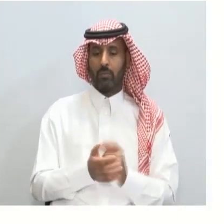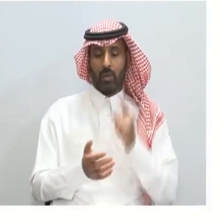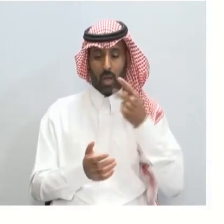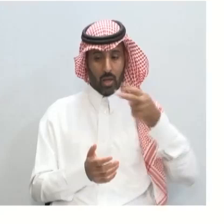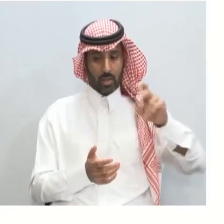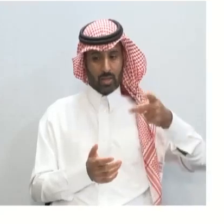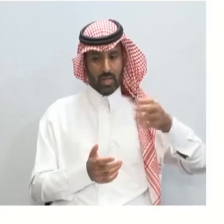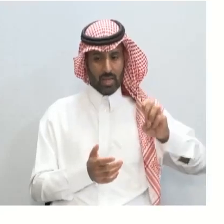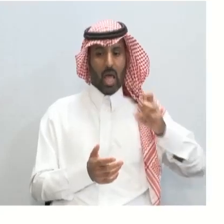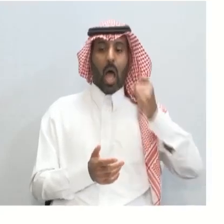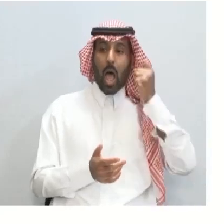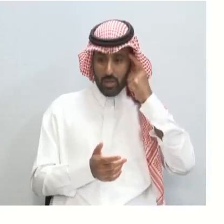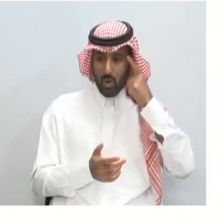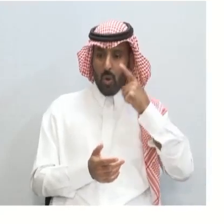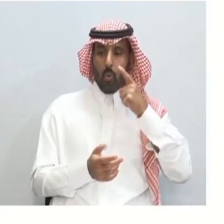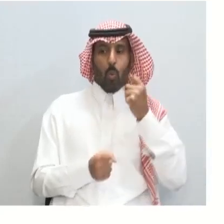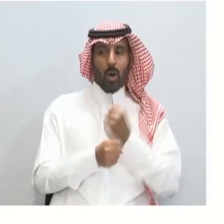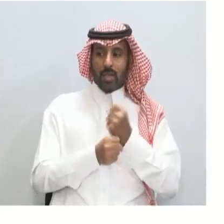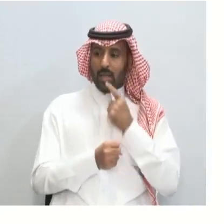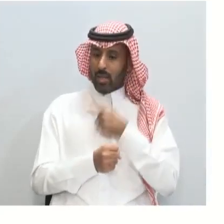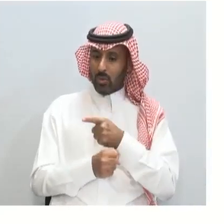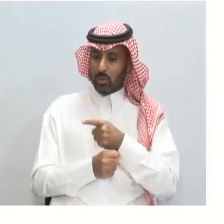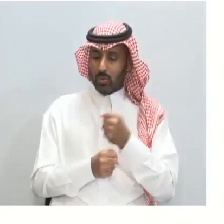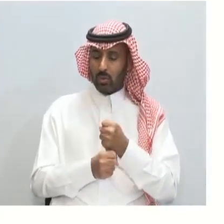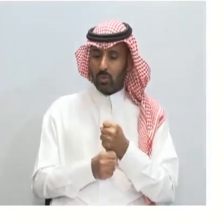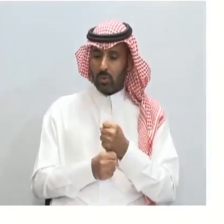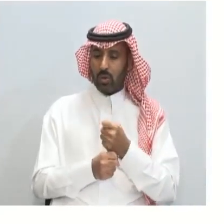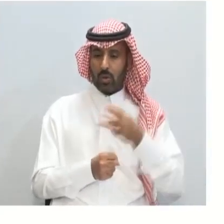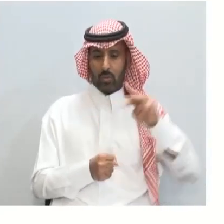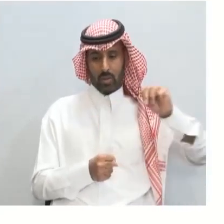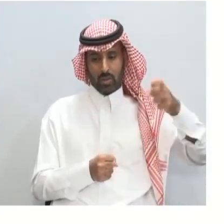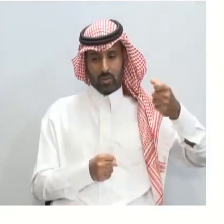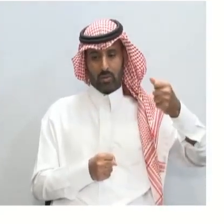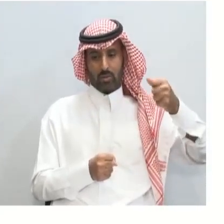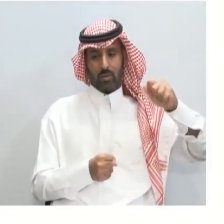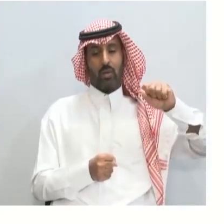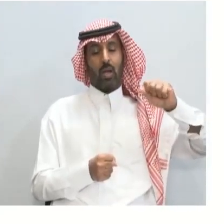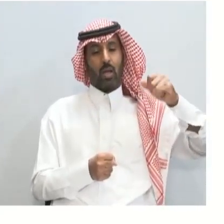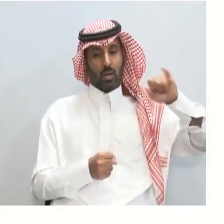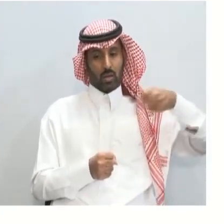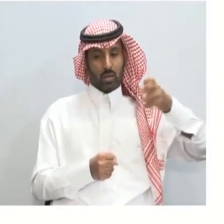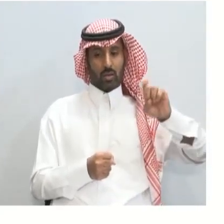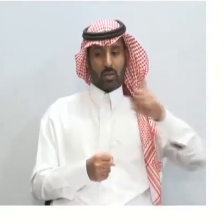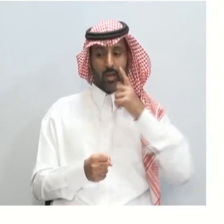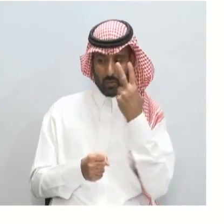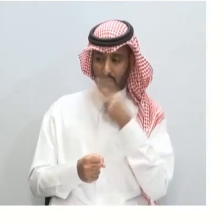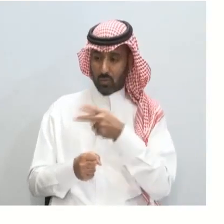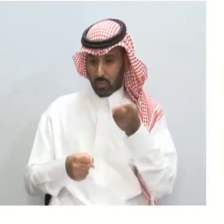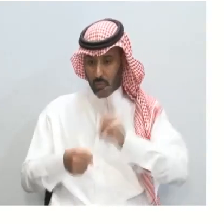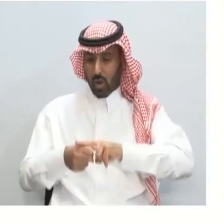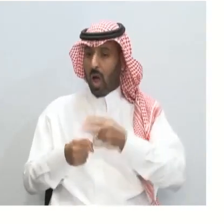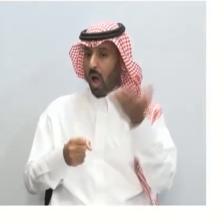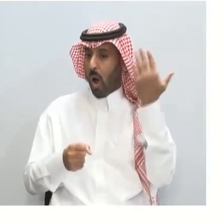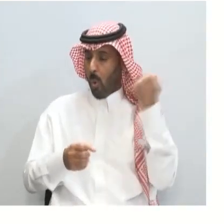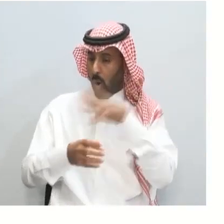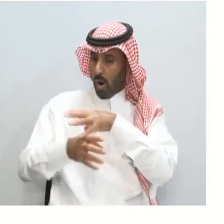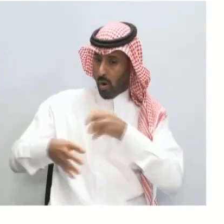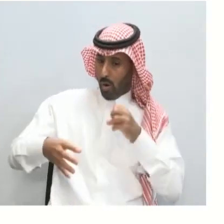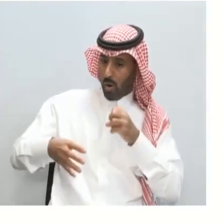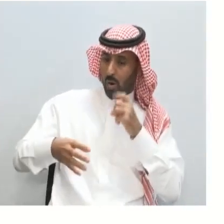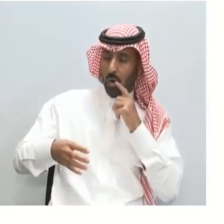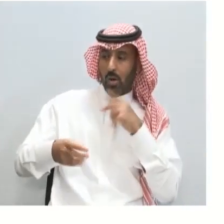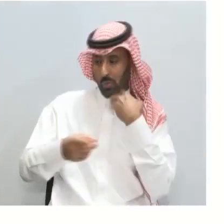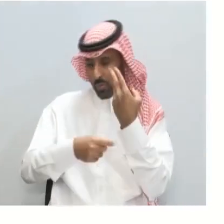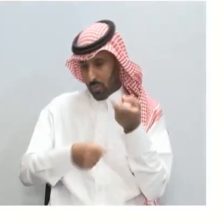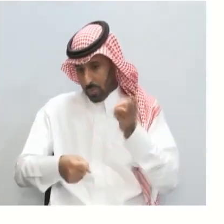Khalid, I know. What do you think I should do? Majid, the way I see it, if he's stolen twice before, he's likely to